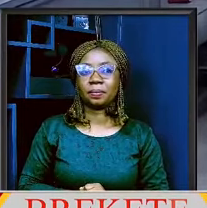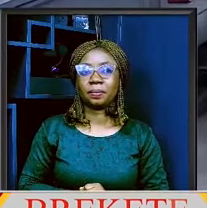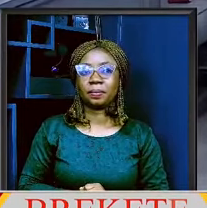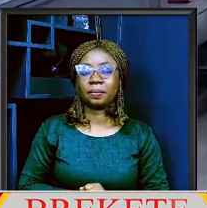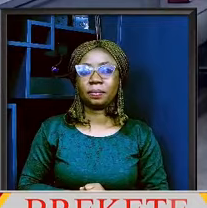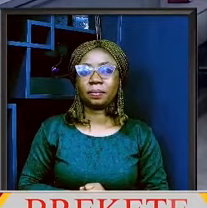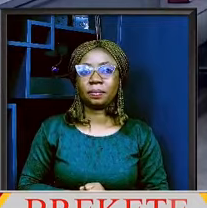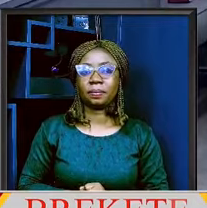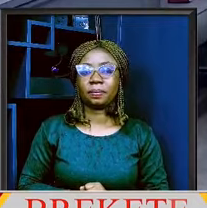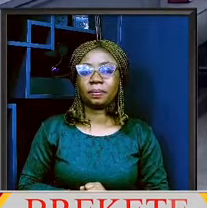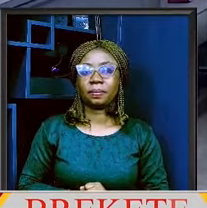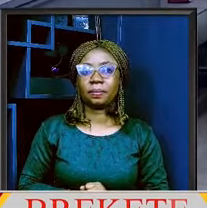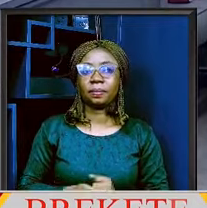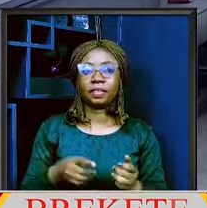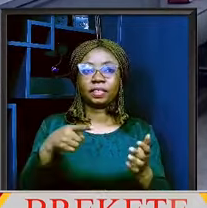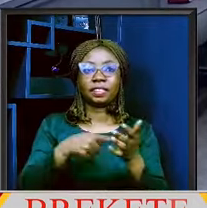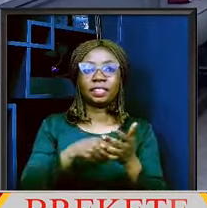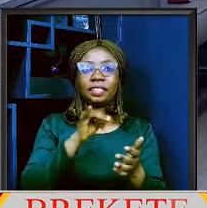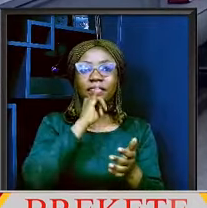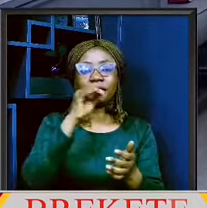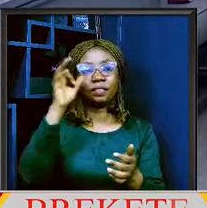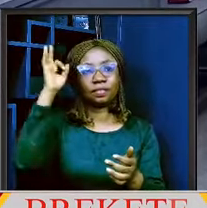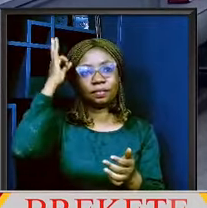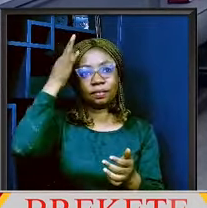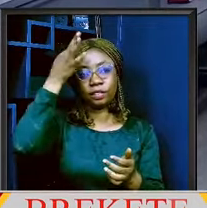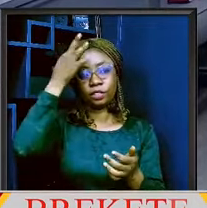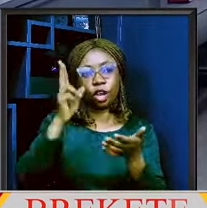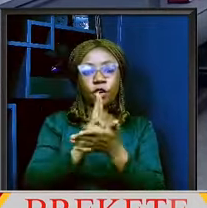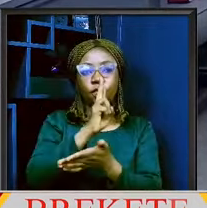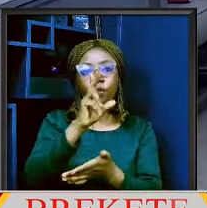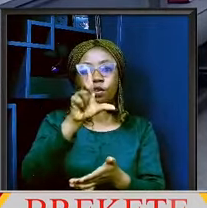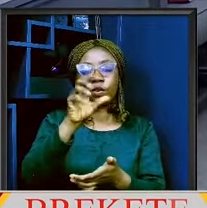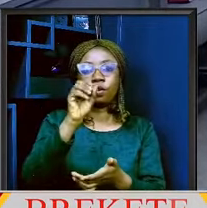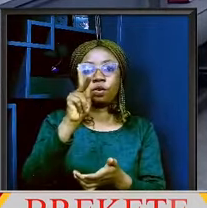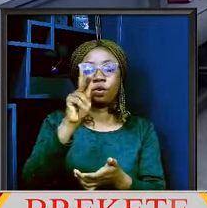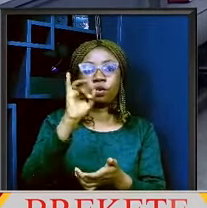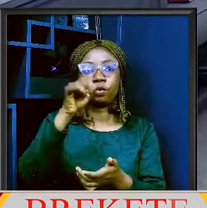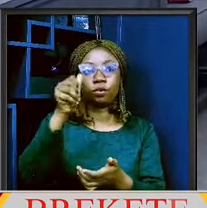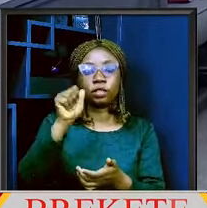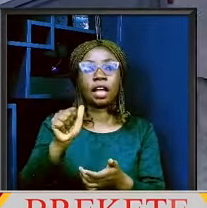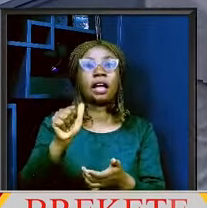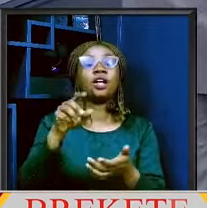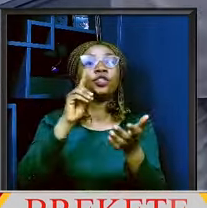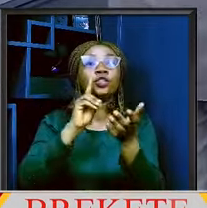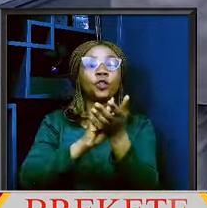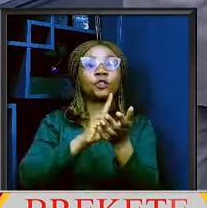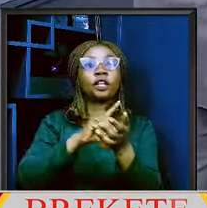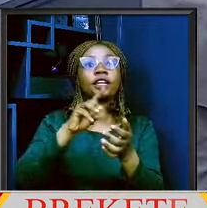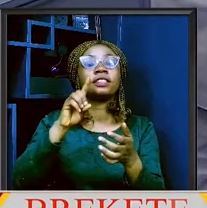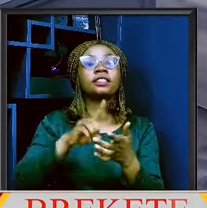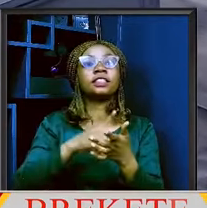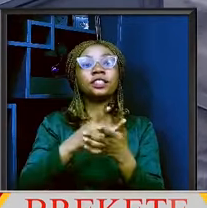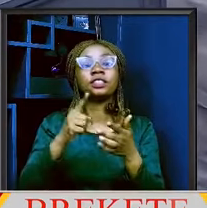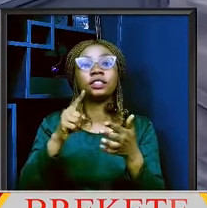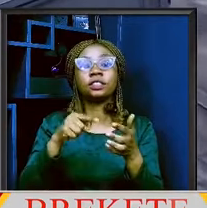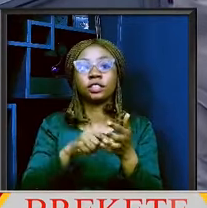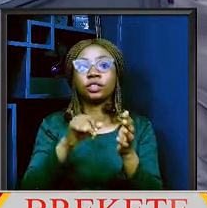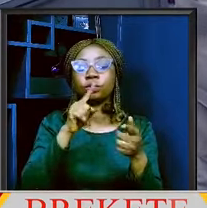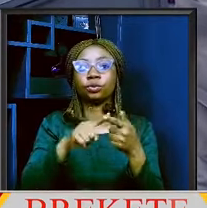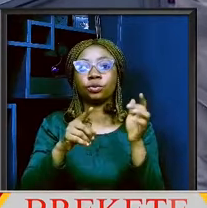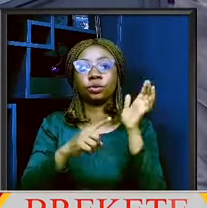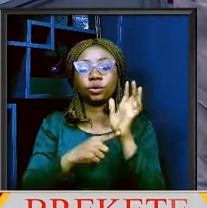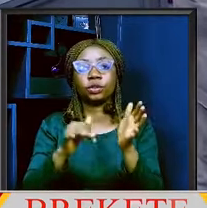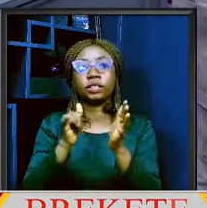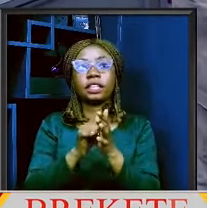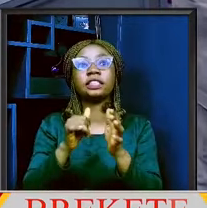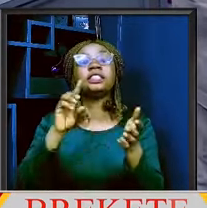Okay, sir. This is Federal University Lokoja doctorate degree. This is to certify that his